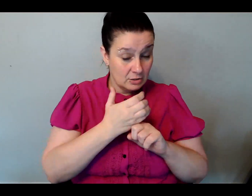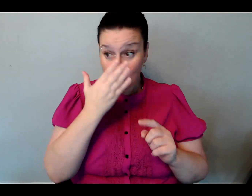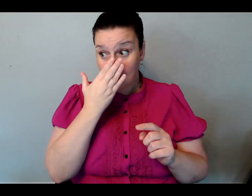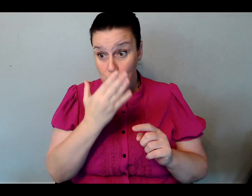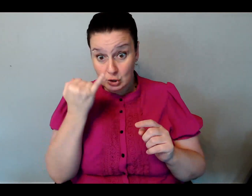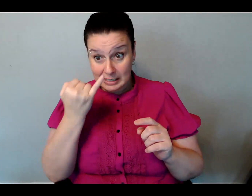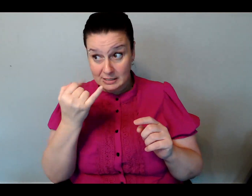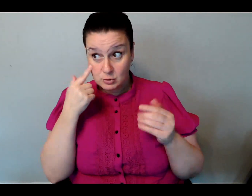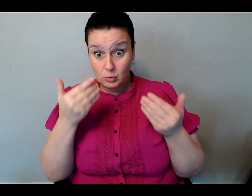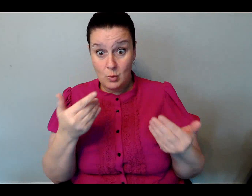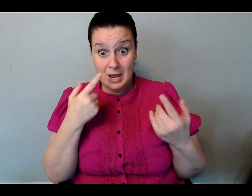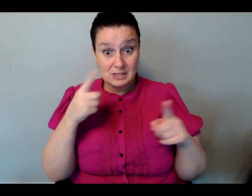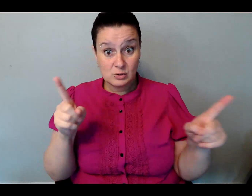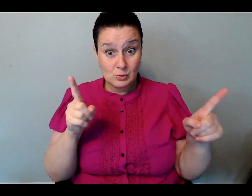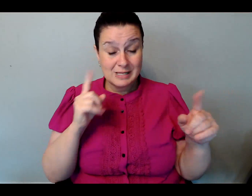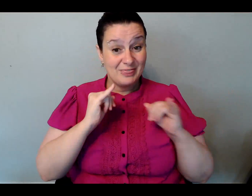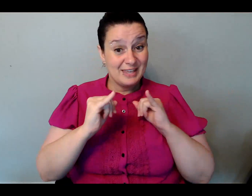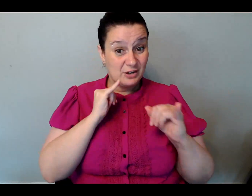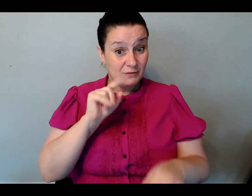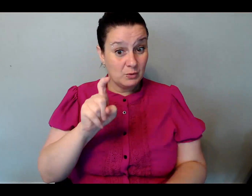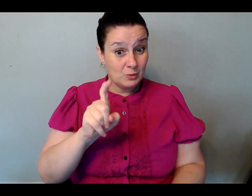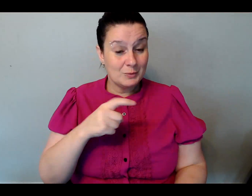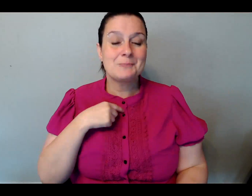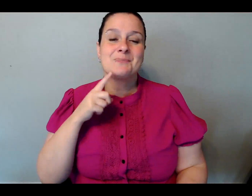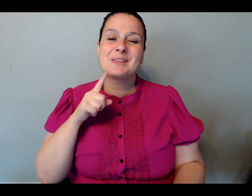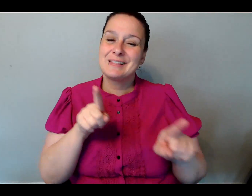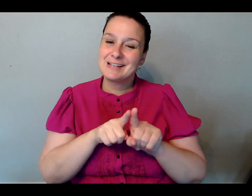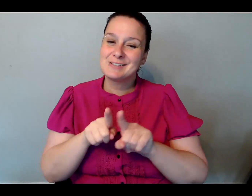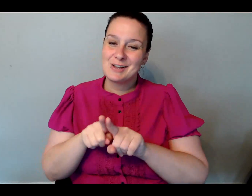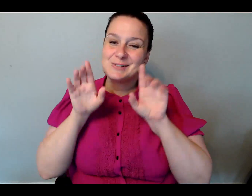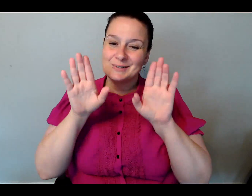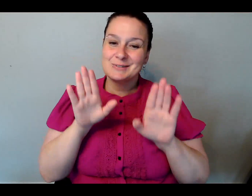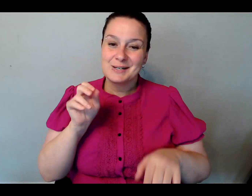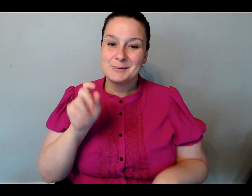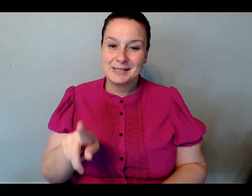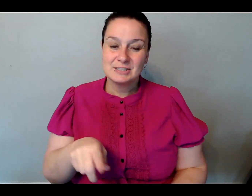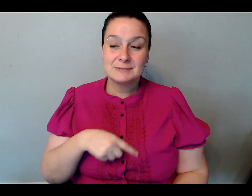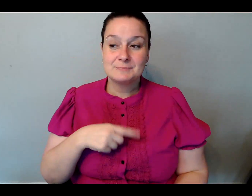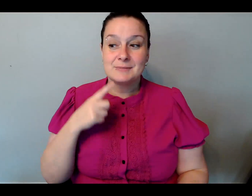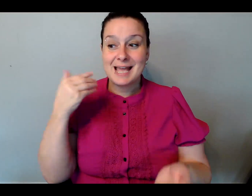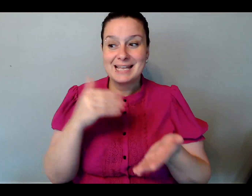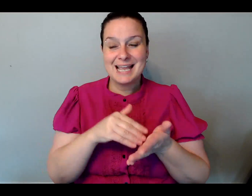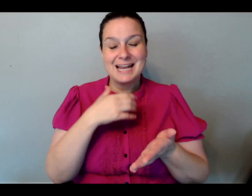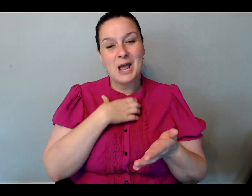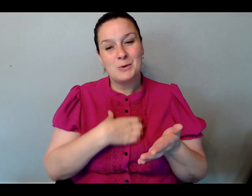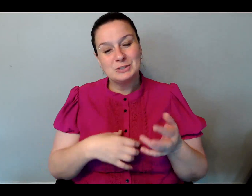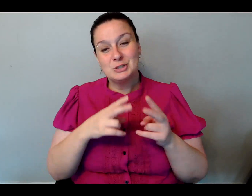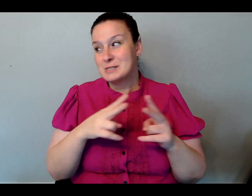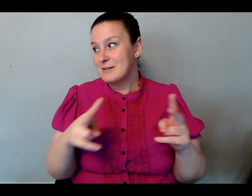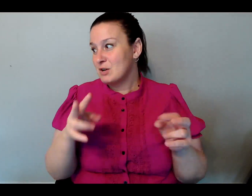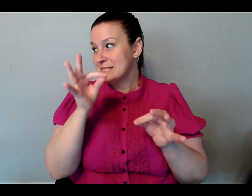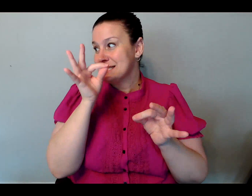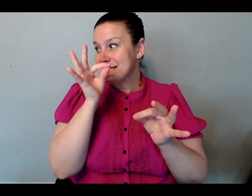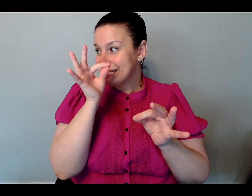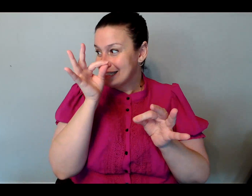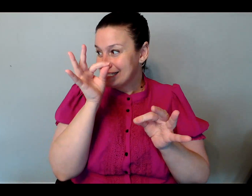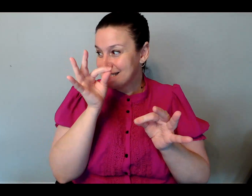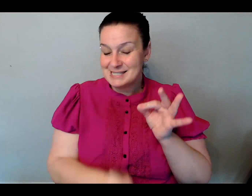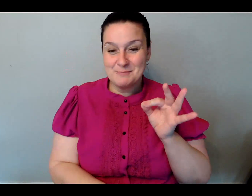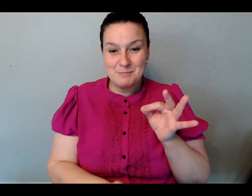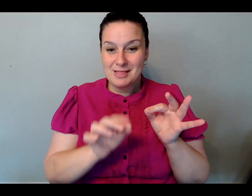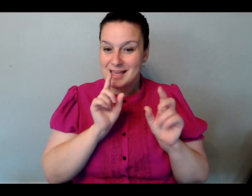the interview? That is also a great question. And again, I wish there was like a really simple answer for all